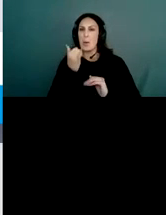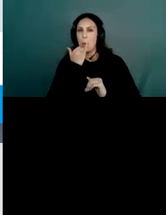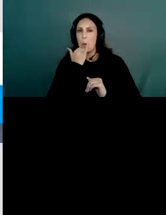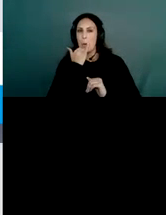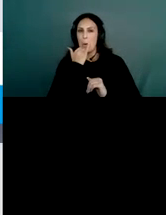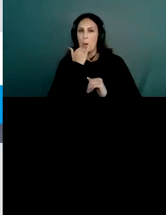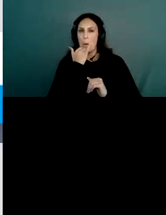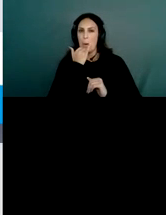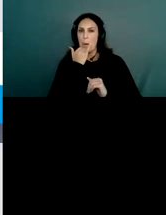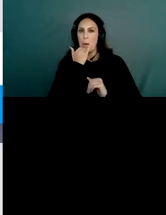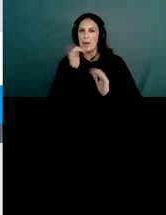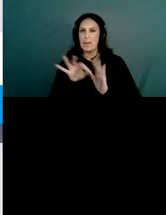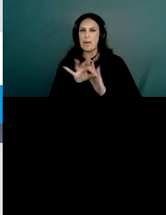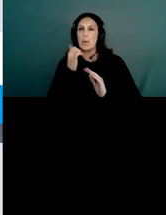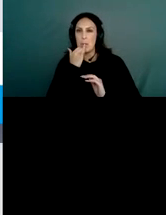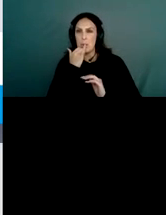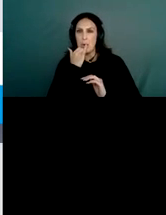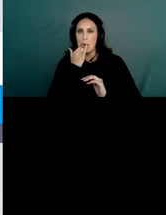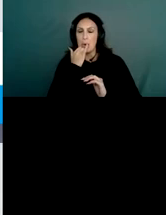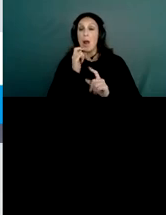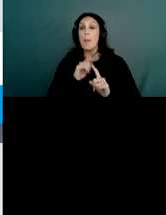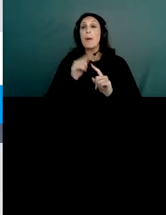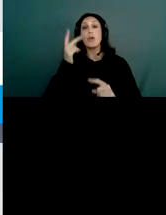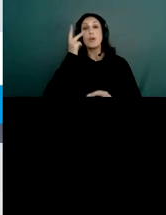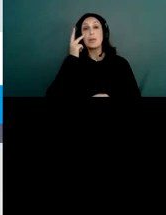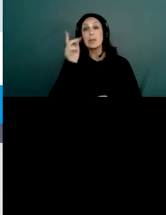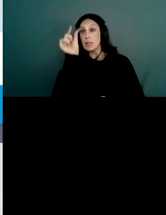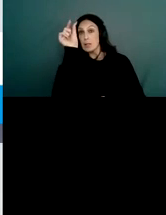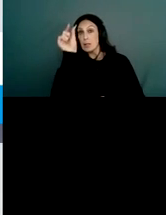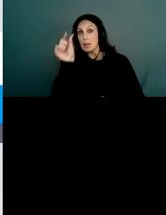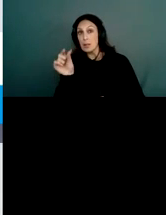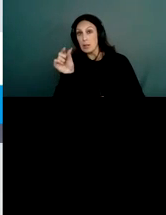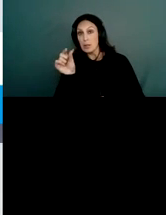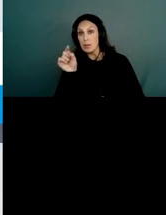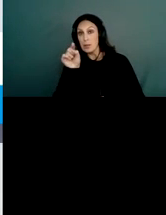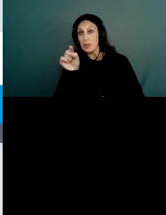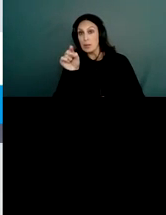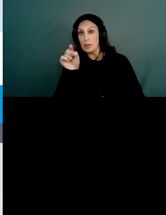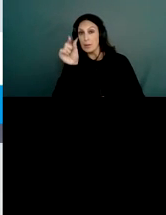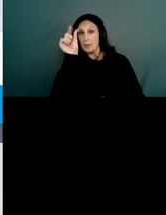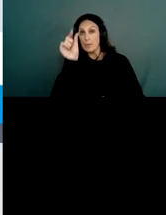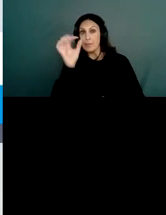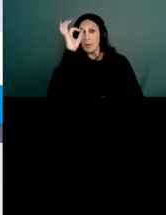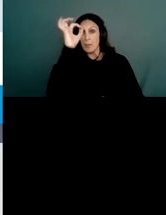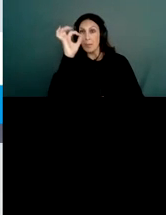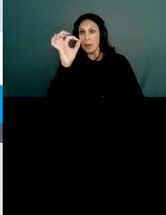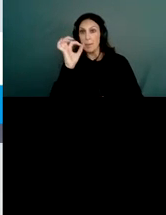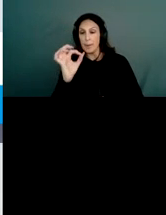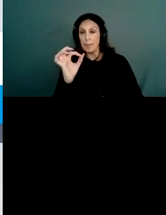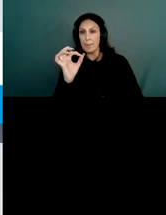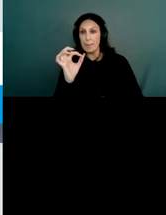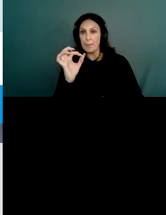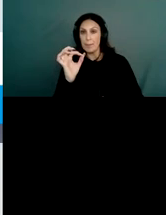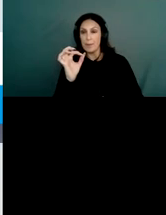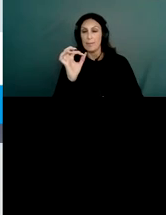Whose? Then you'll see the buttons up here. This task is timed. It gives you directions. Look at the sight word and choose the word